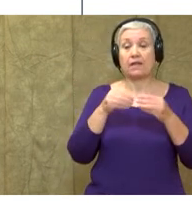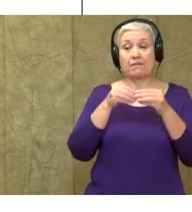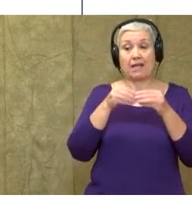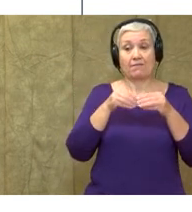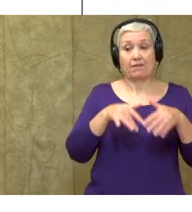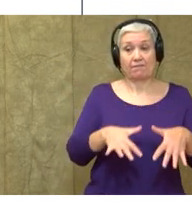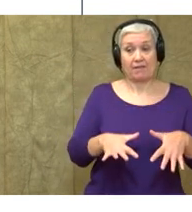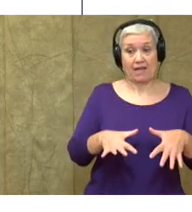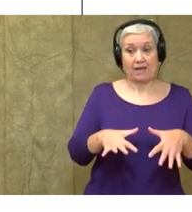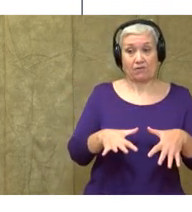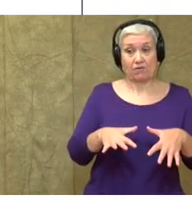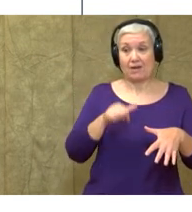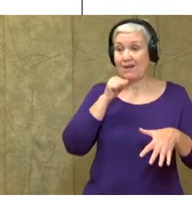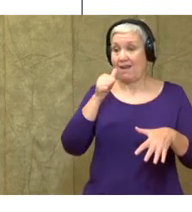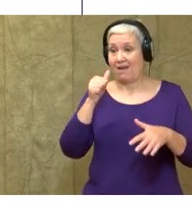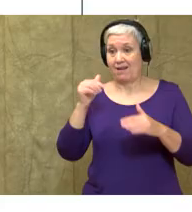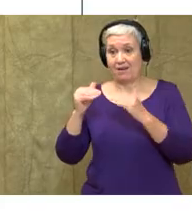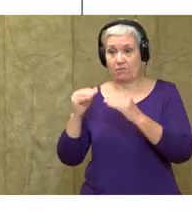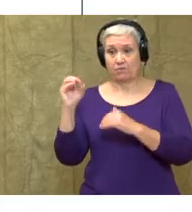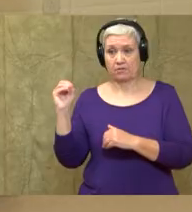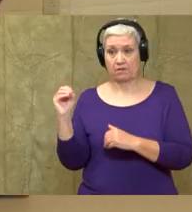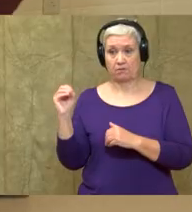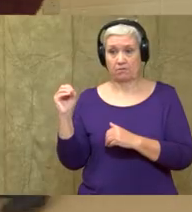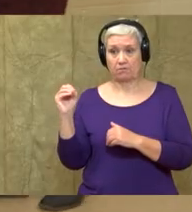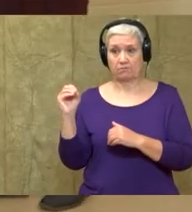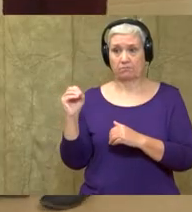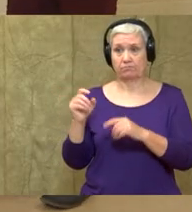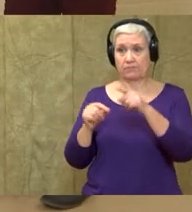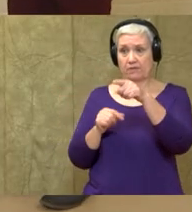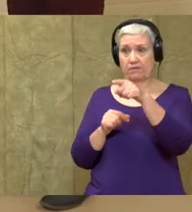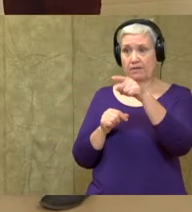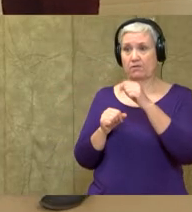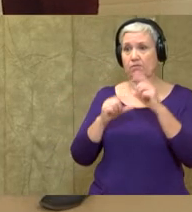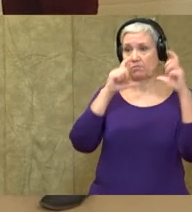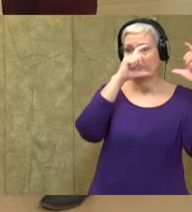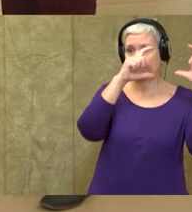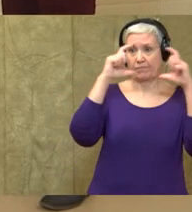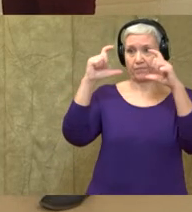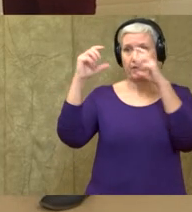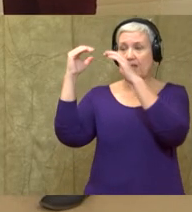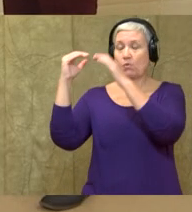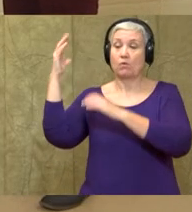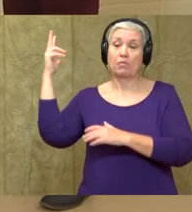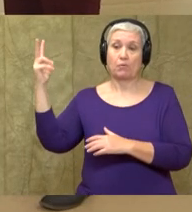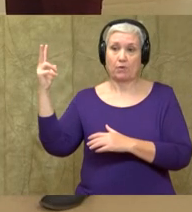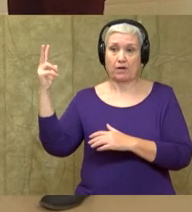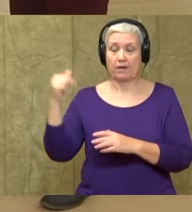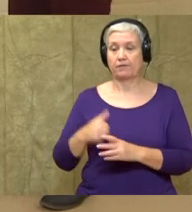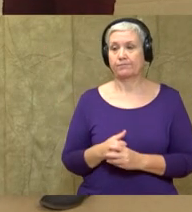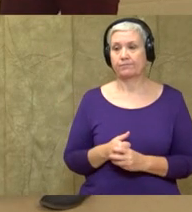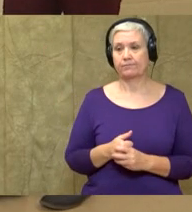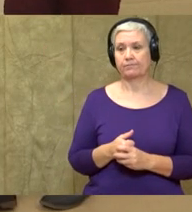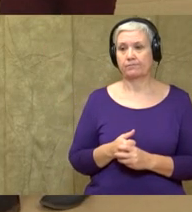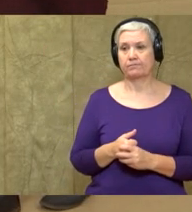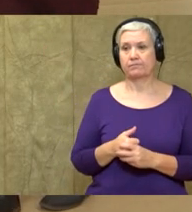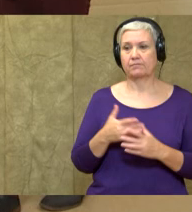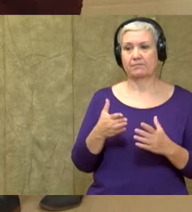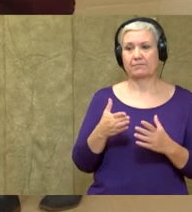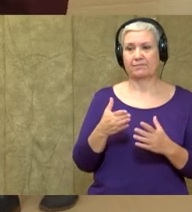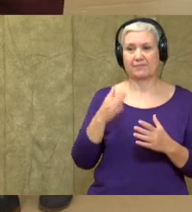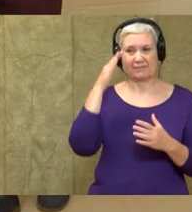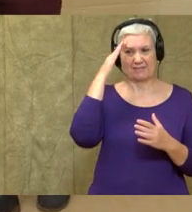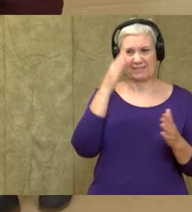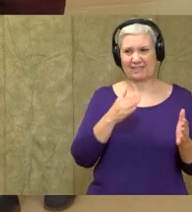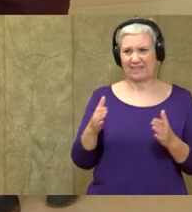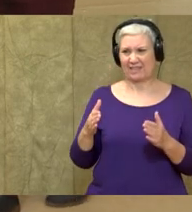form not equal to 0, like we have right here? the strategy doesn't really